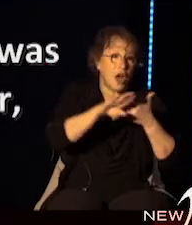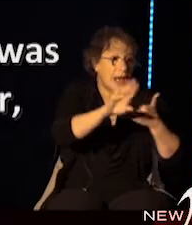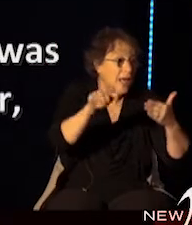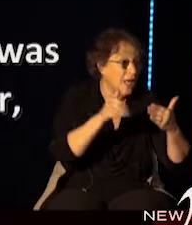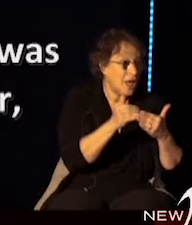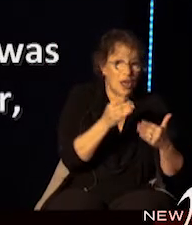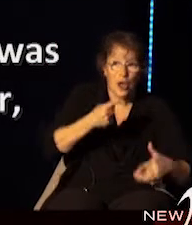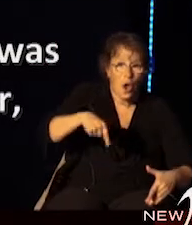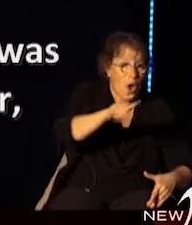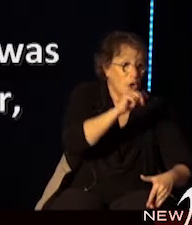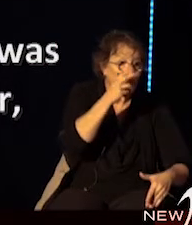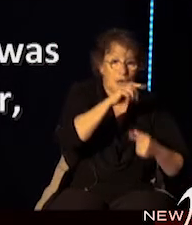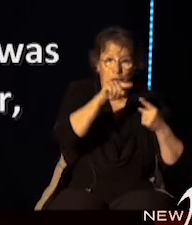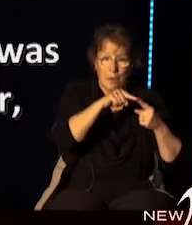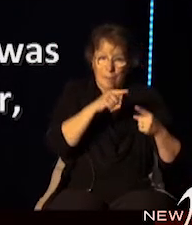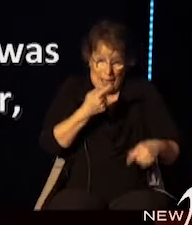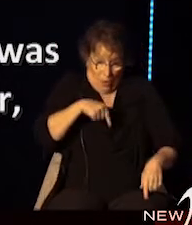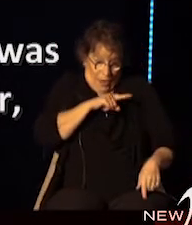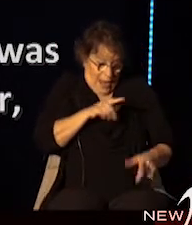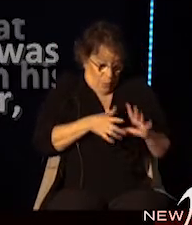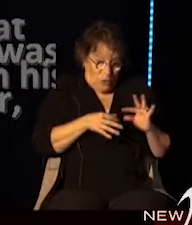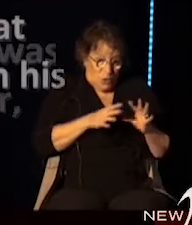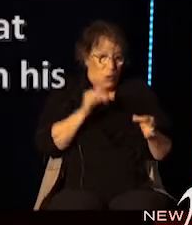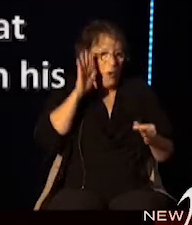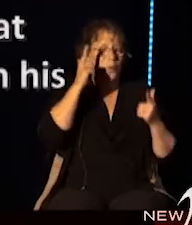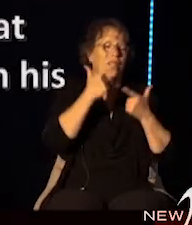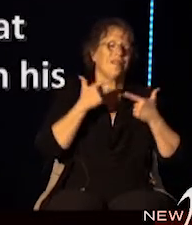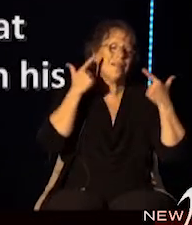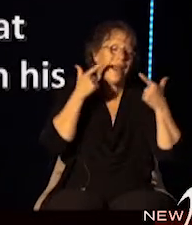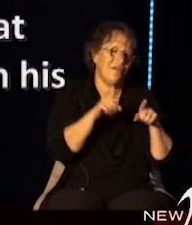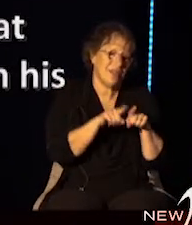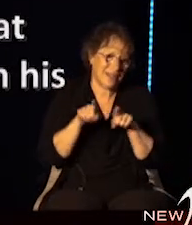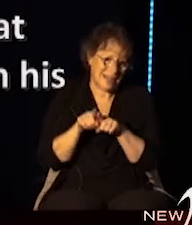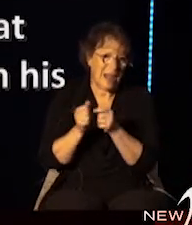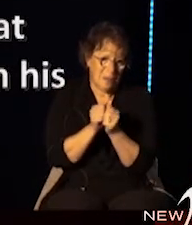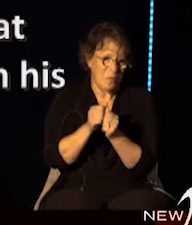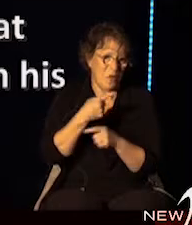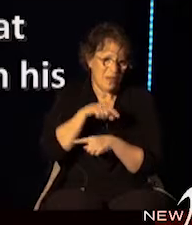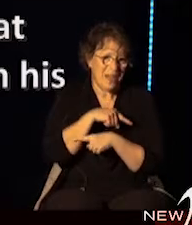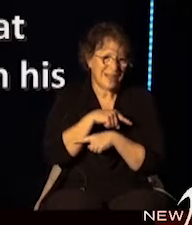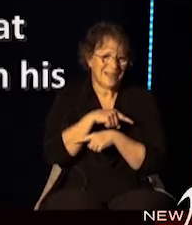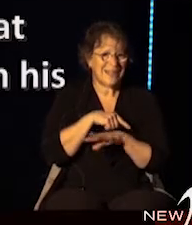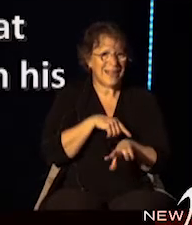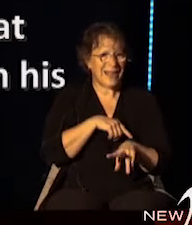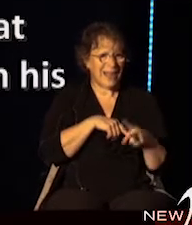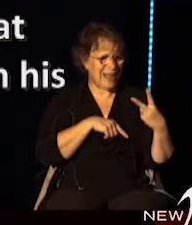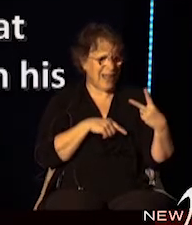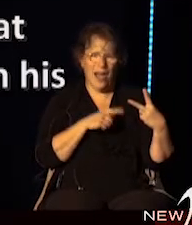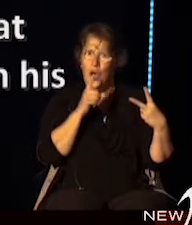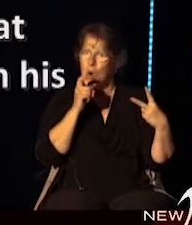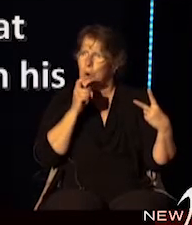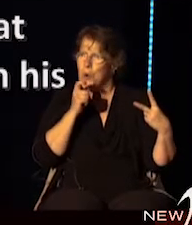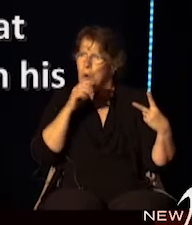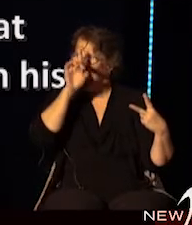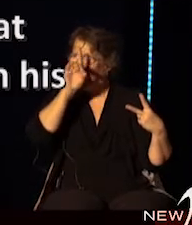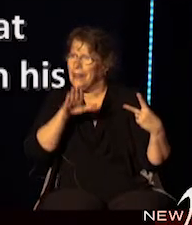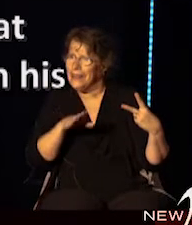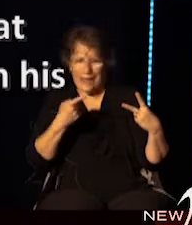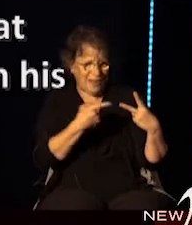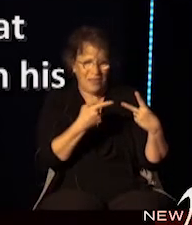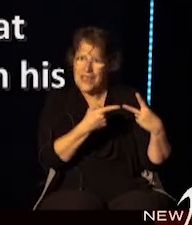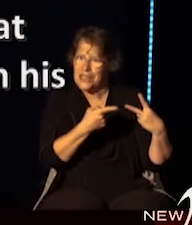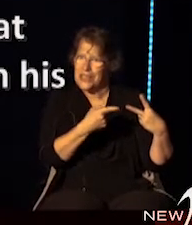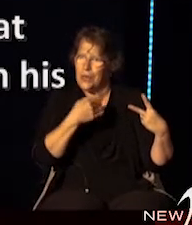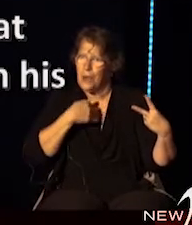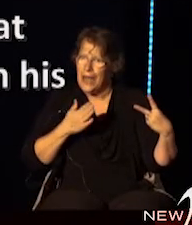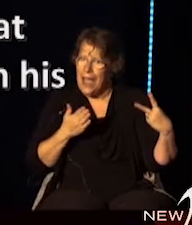about this will laugh with me." And she added, "Who would have said to Abraham that Sarah would nurse children? Yet